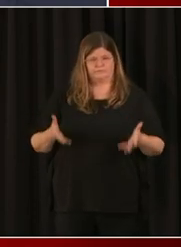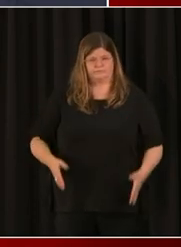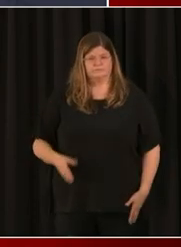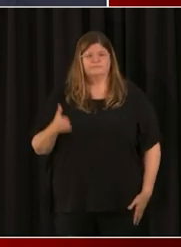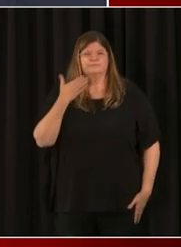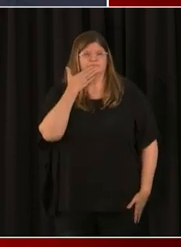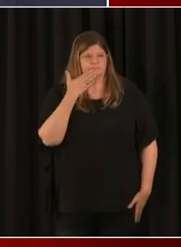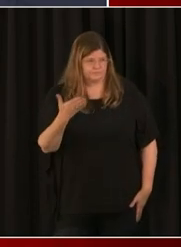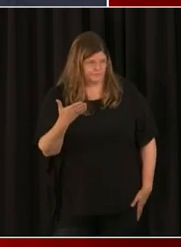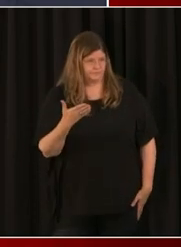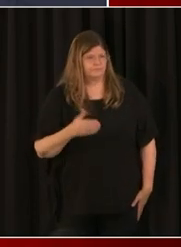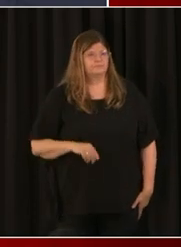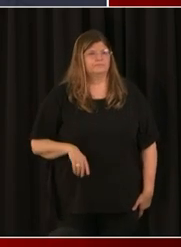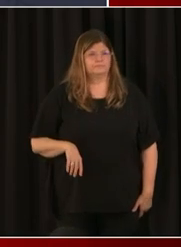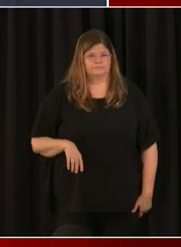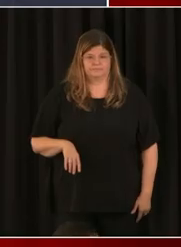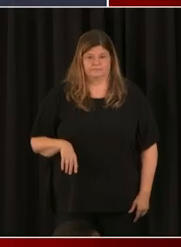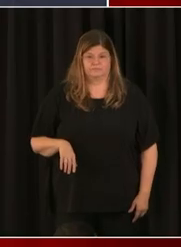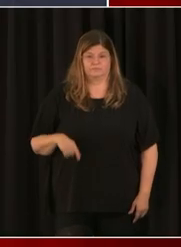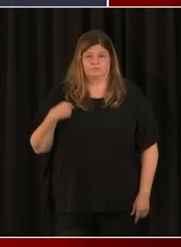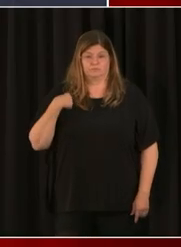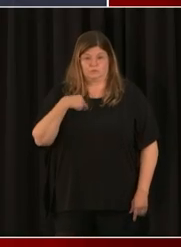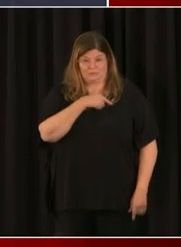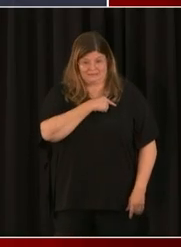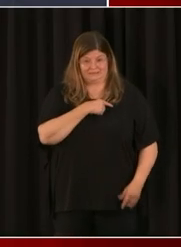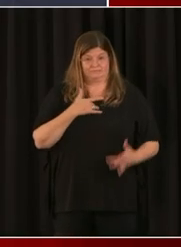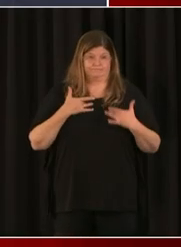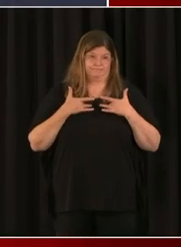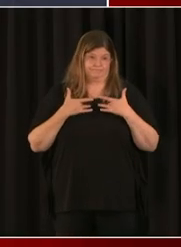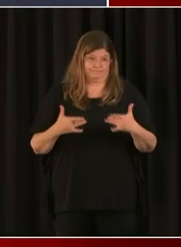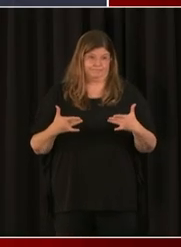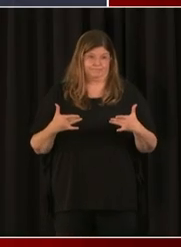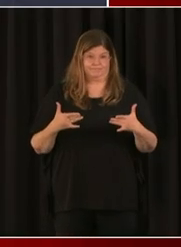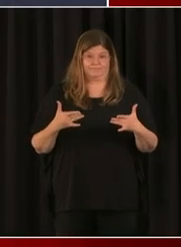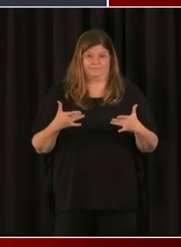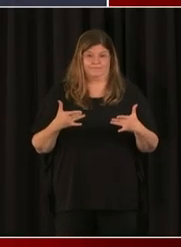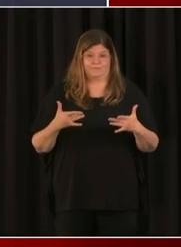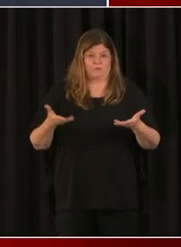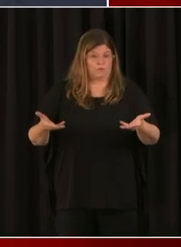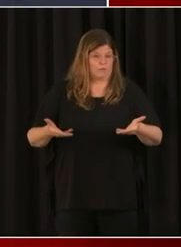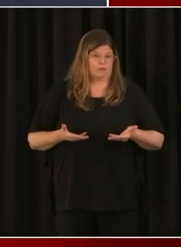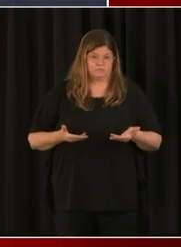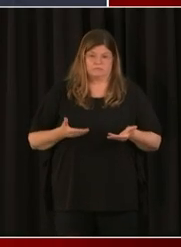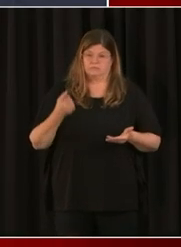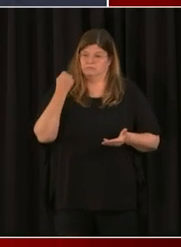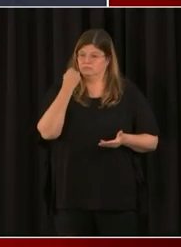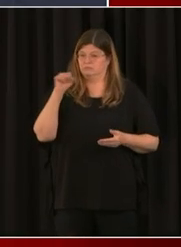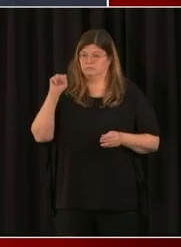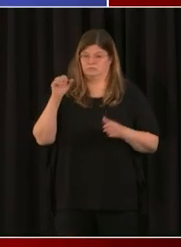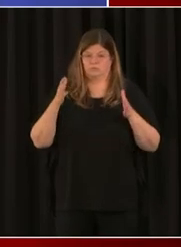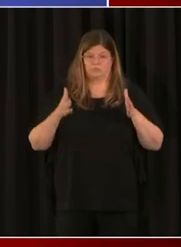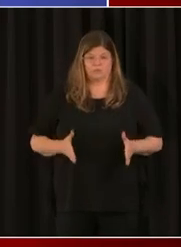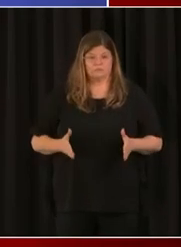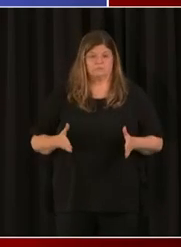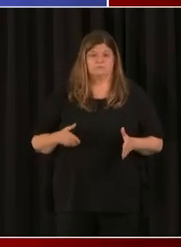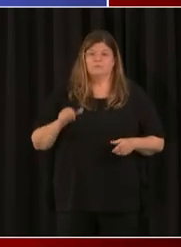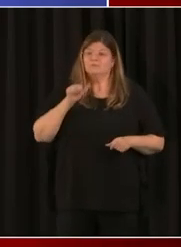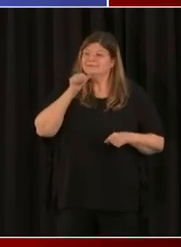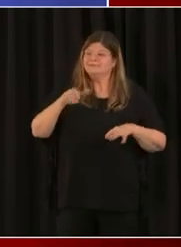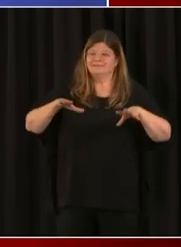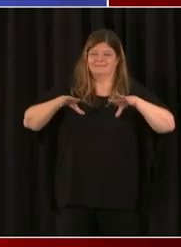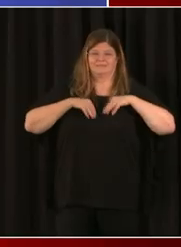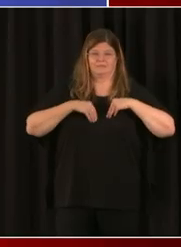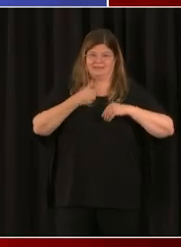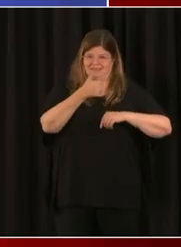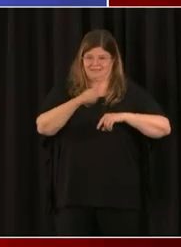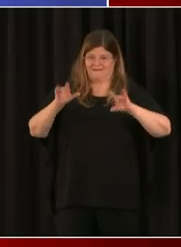Thank you so much. Well, we typically we certainly welcome protesters and will not tolerate any